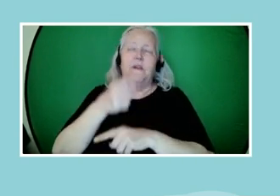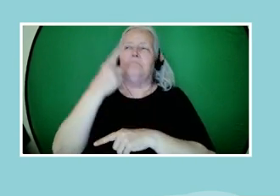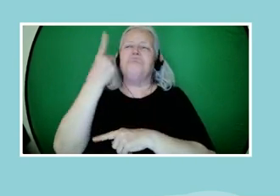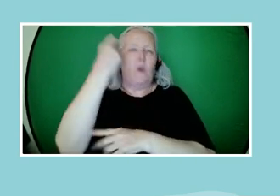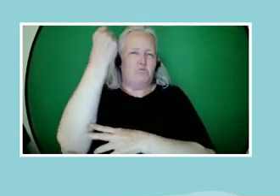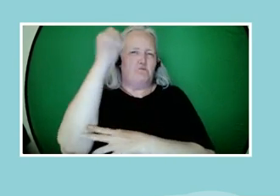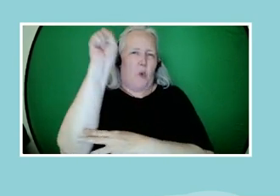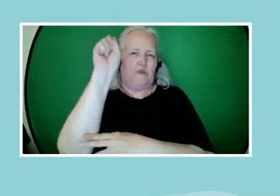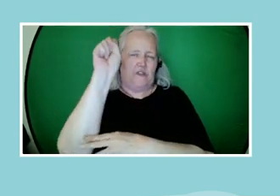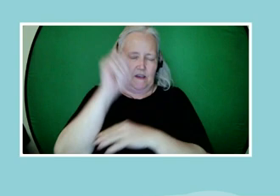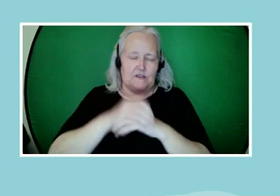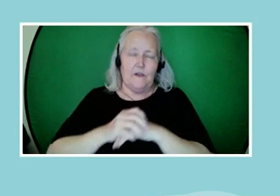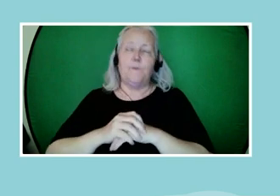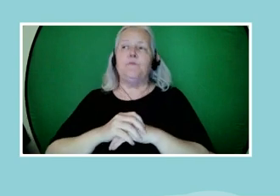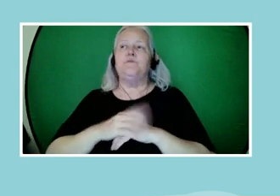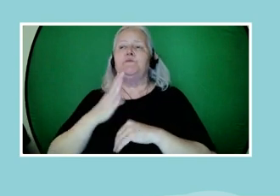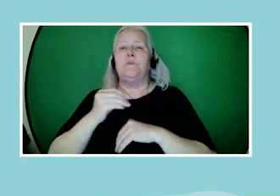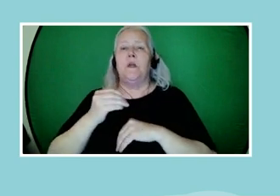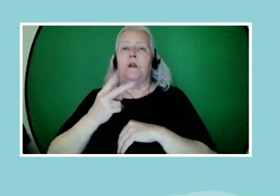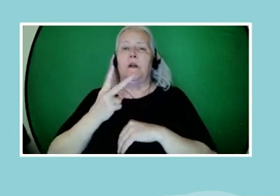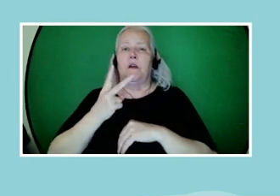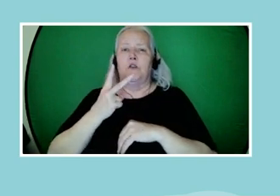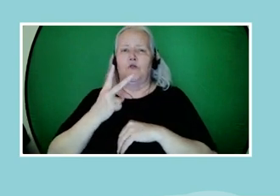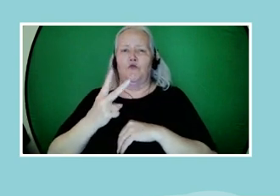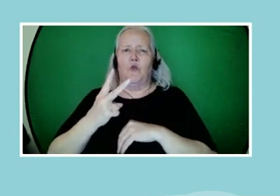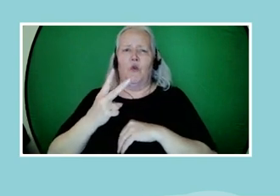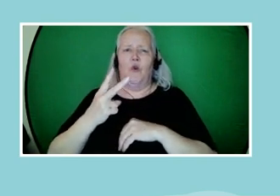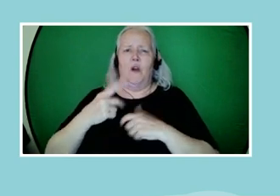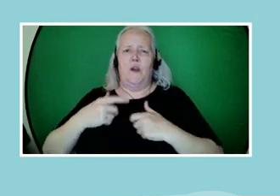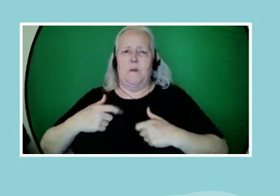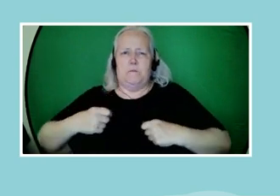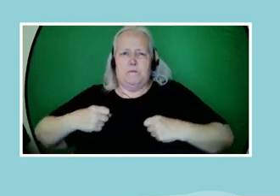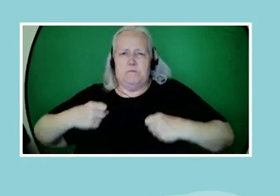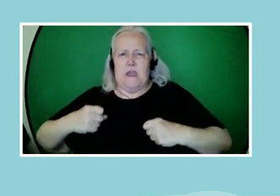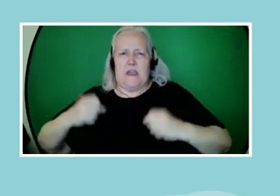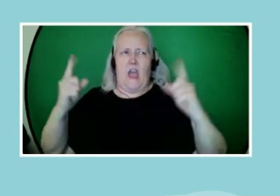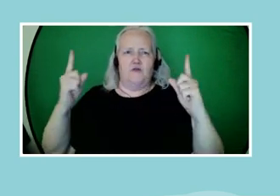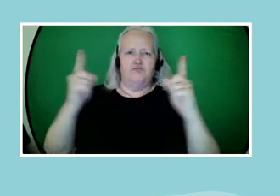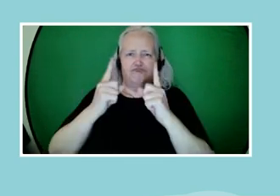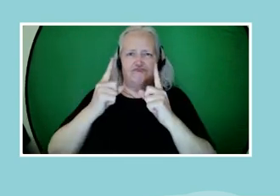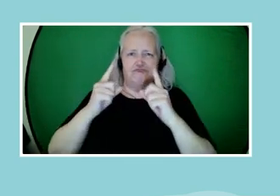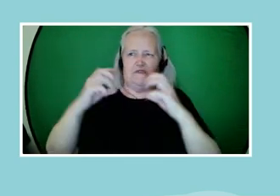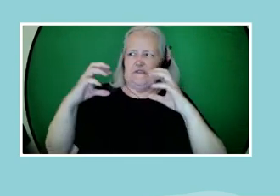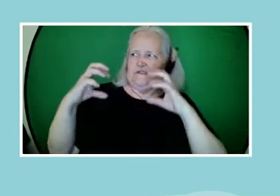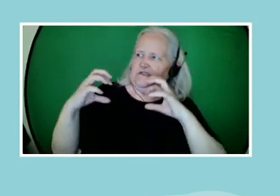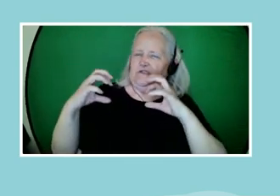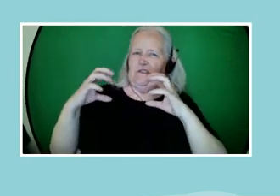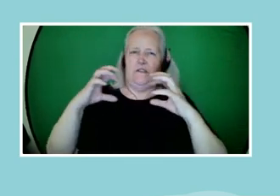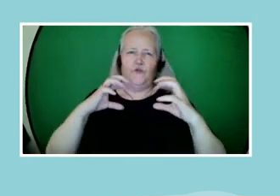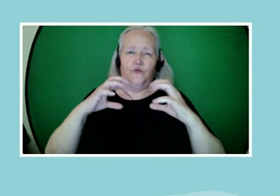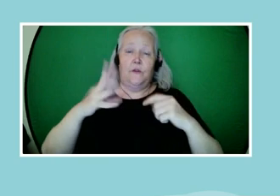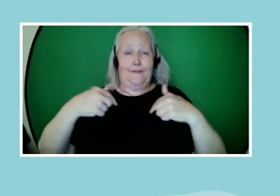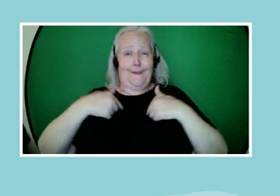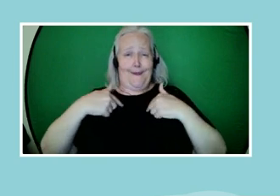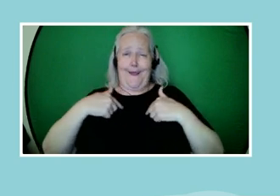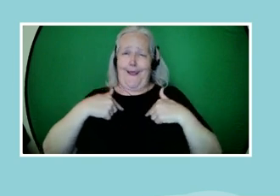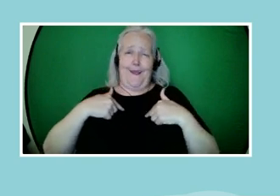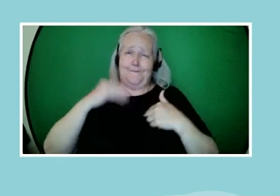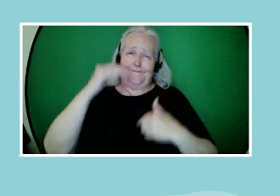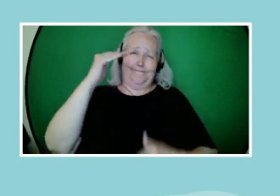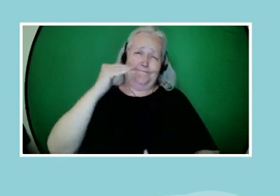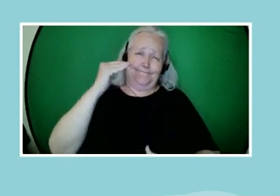there were two really big guys who were getting into it, right? I'm not a very big person. I'm a